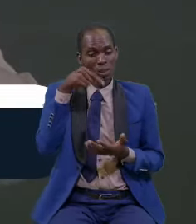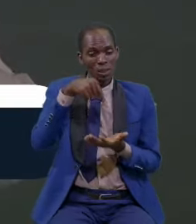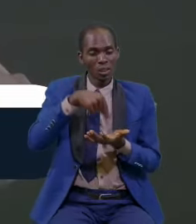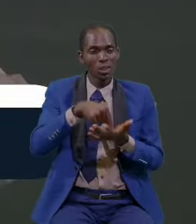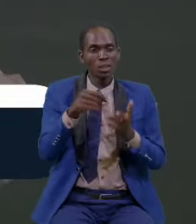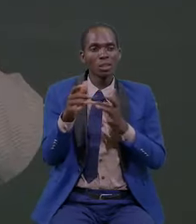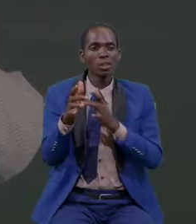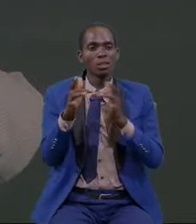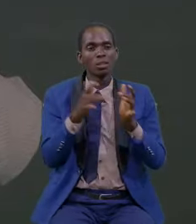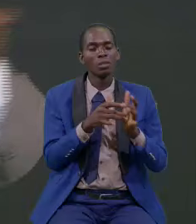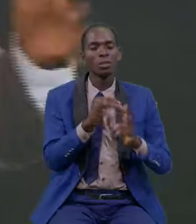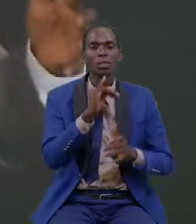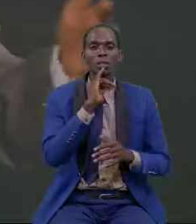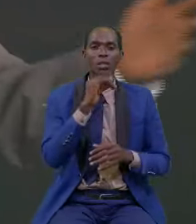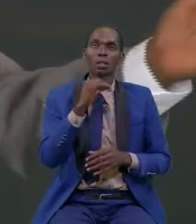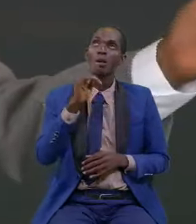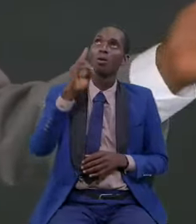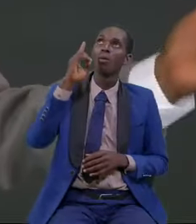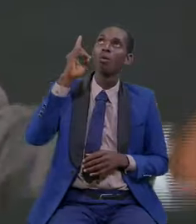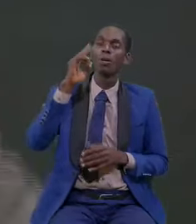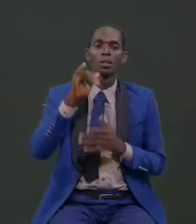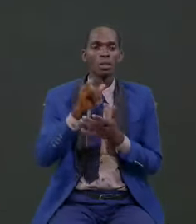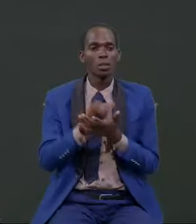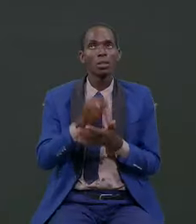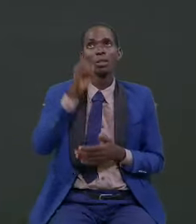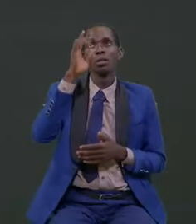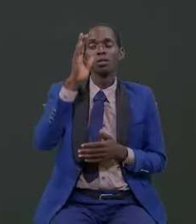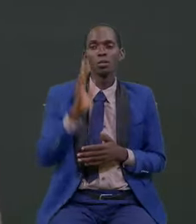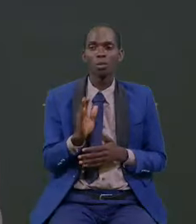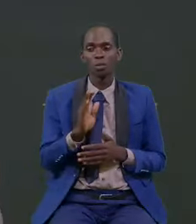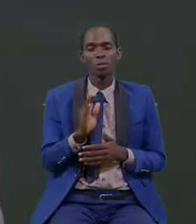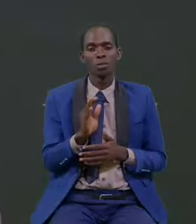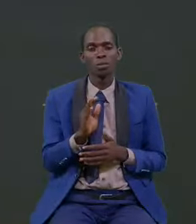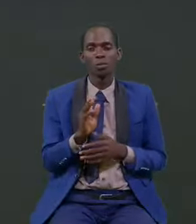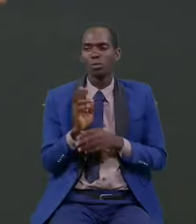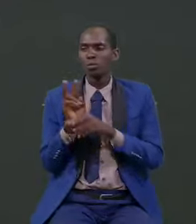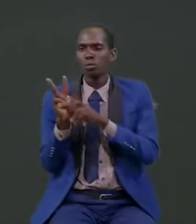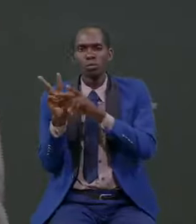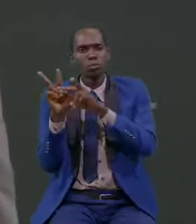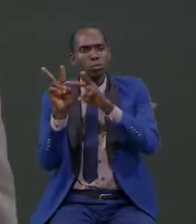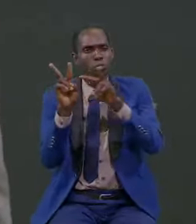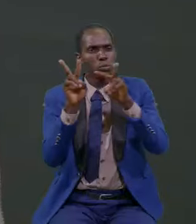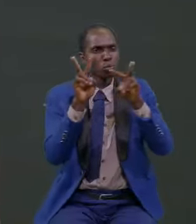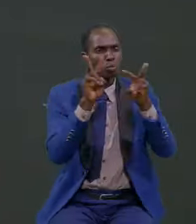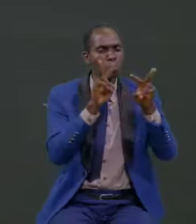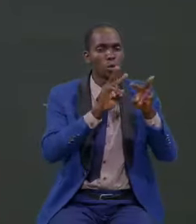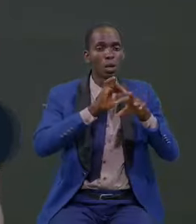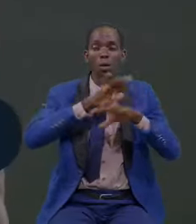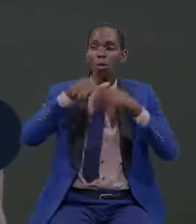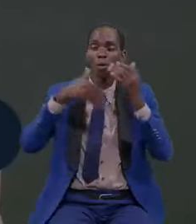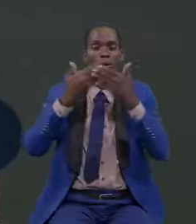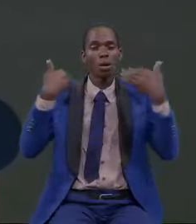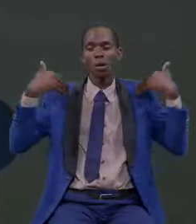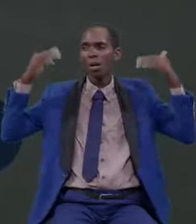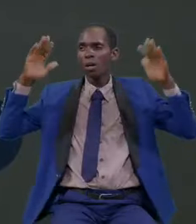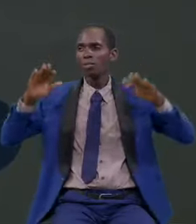the one that God, he looked at all of heaven, all those angels, from